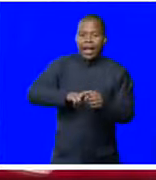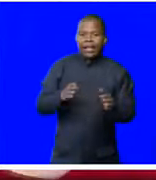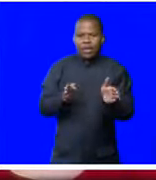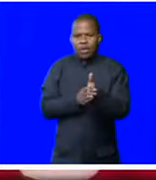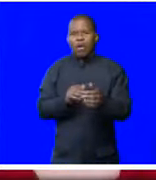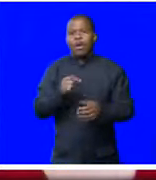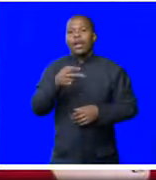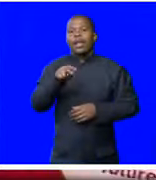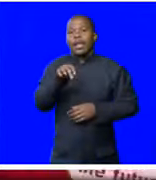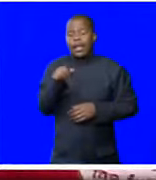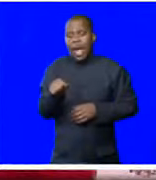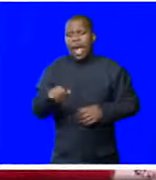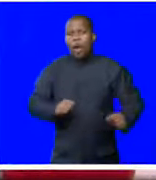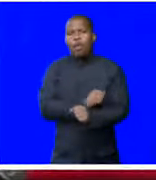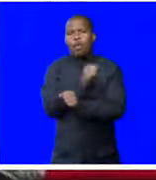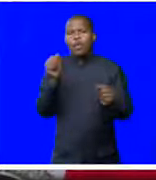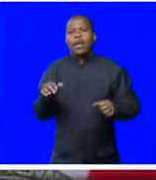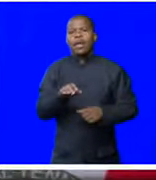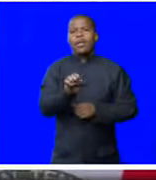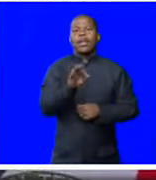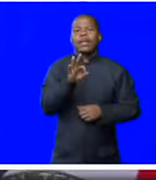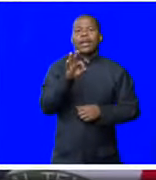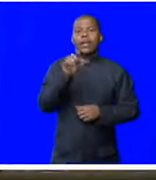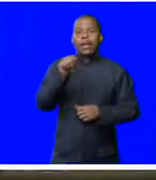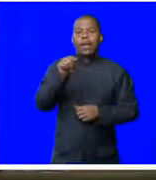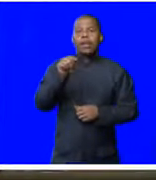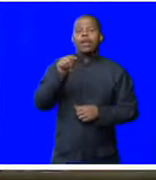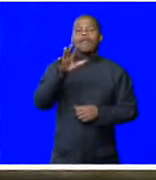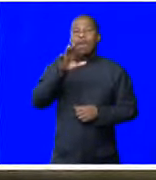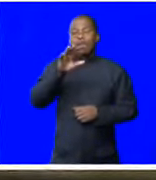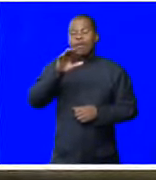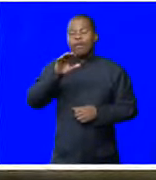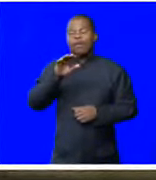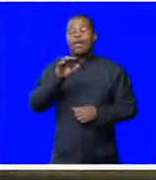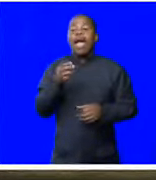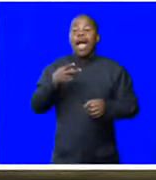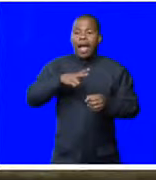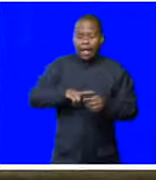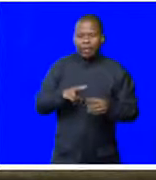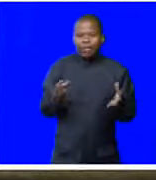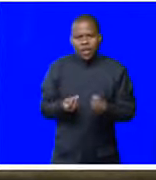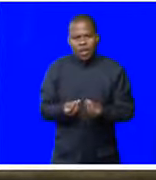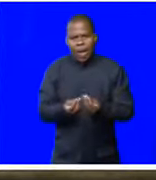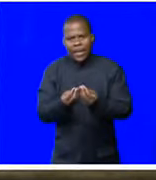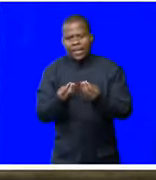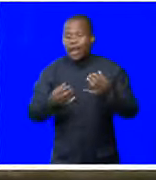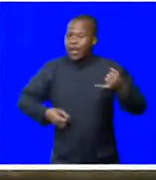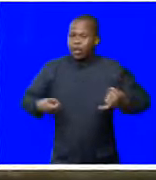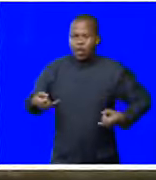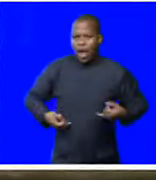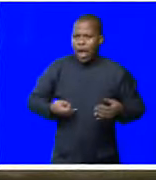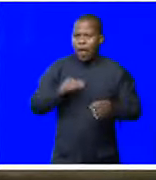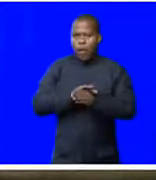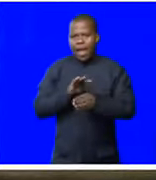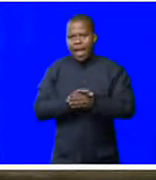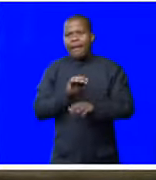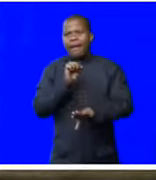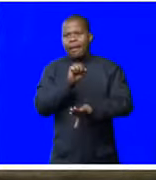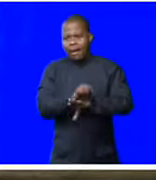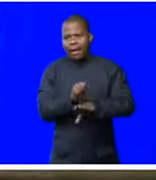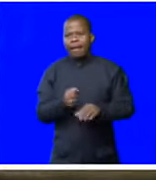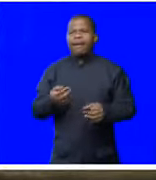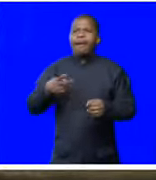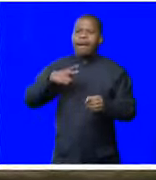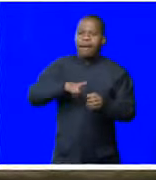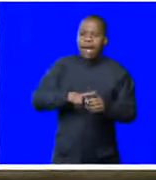with 3.5 emalangeni. The tournament? The tournament was amazing. I don't want to lie, I had an amazing pathway